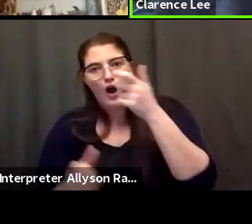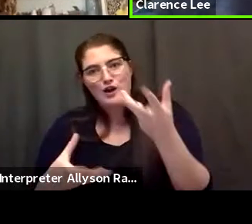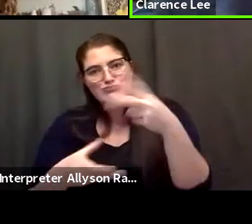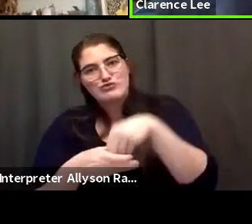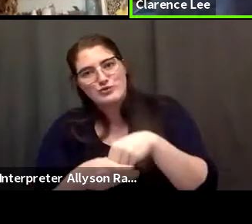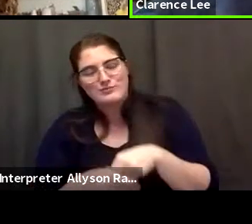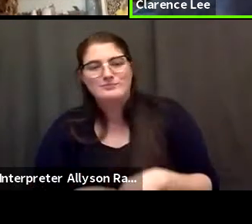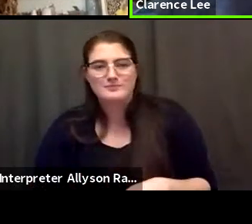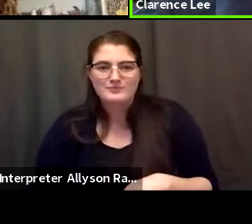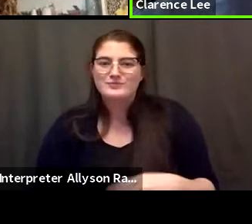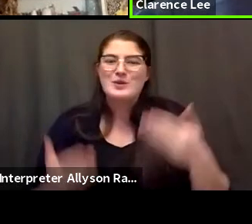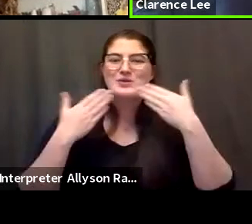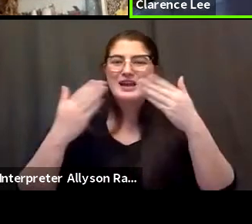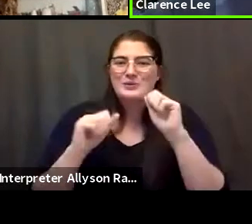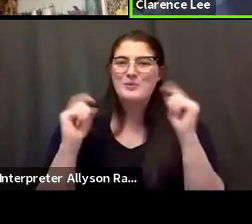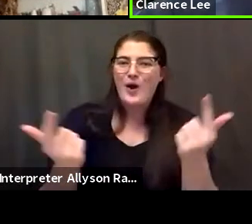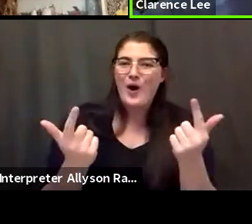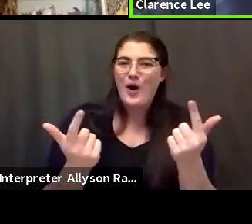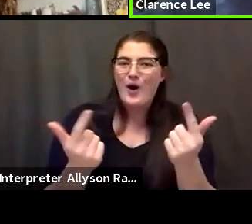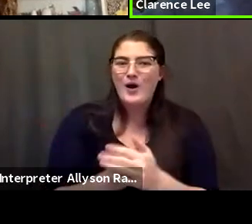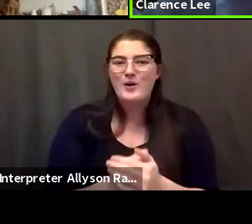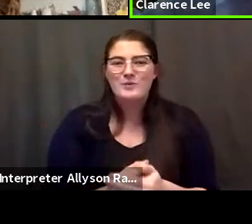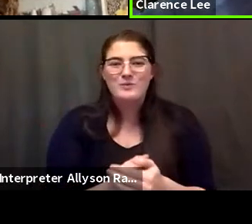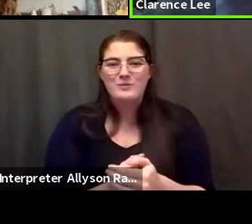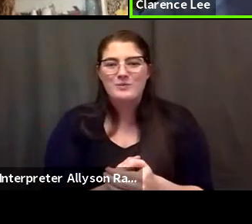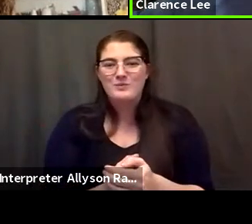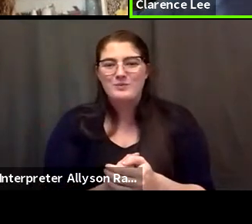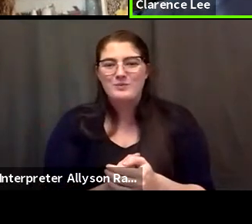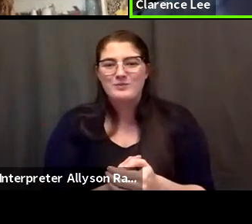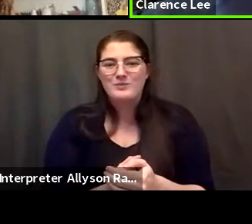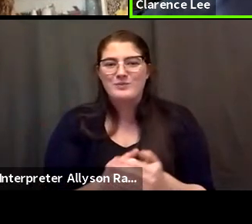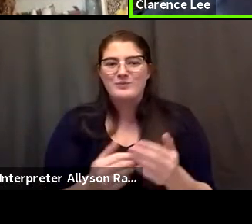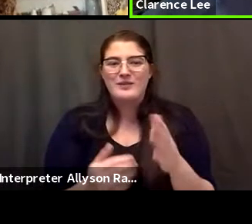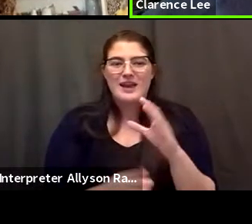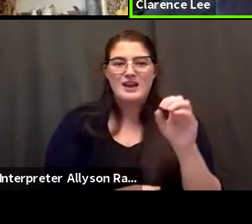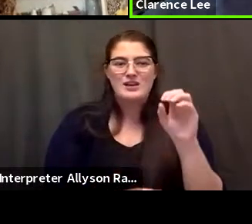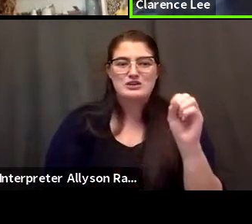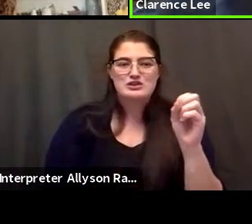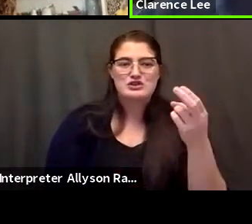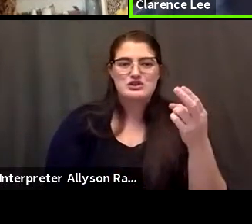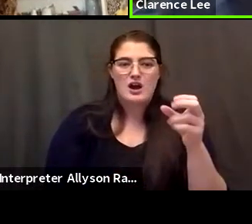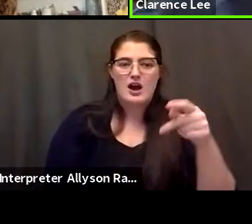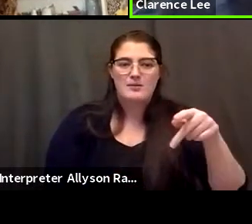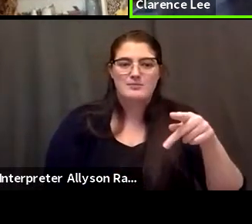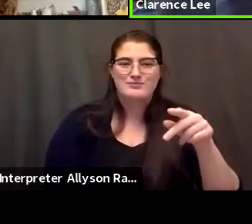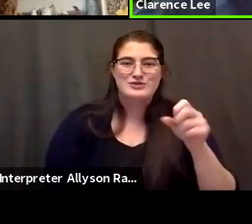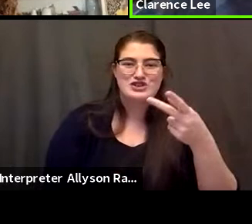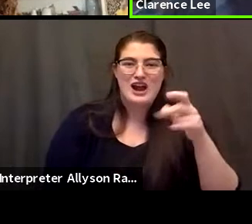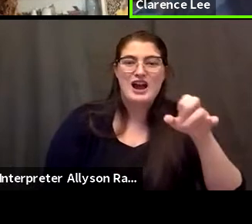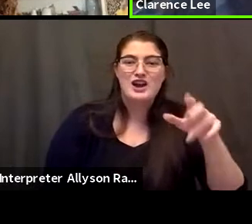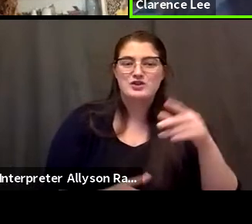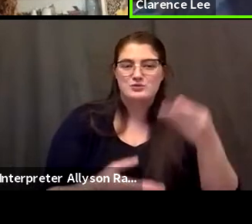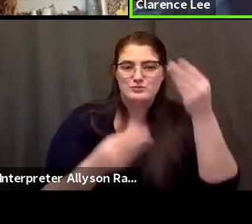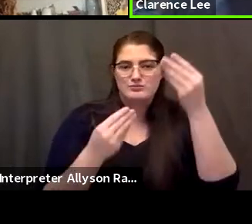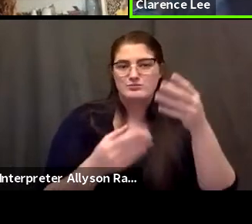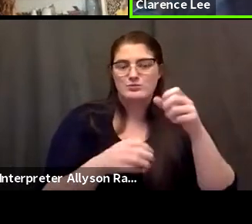you, everyone, and Commissioner Shropshire will get those notices out for those